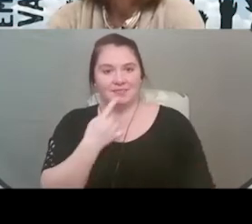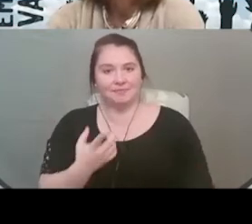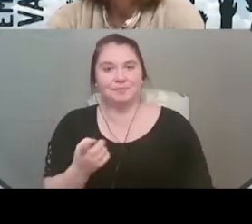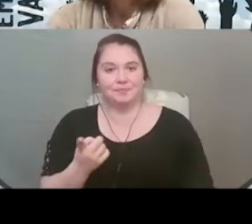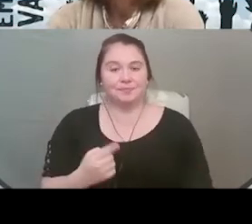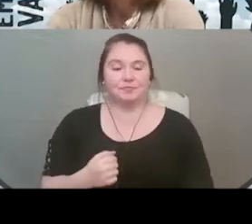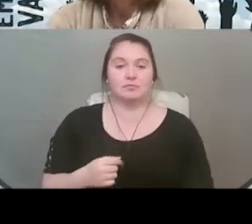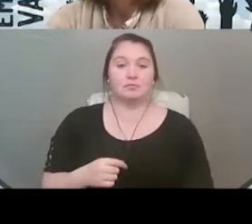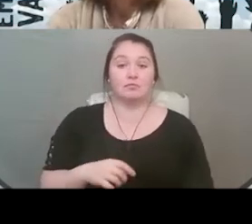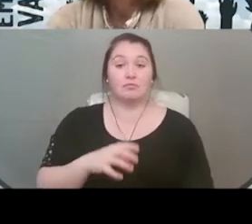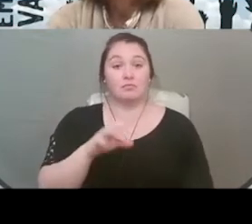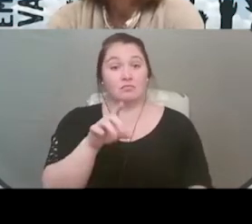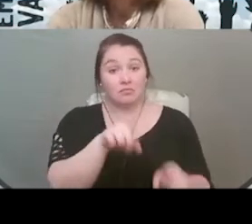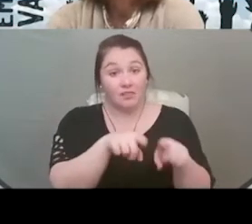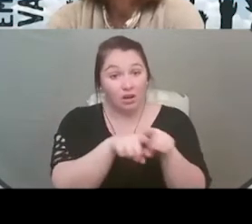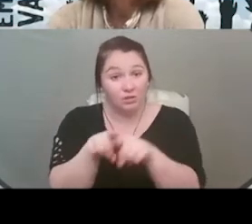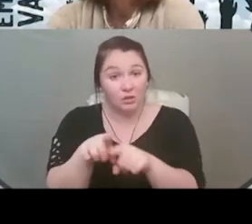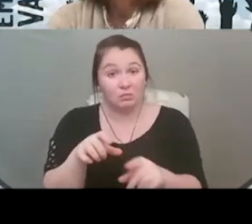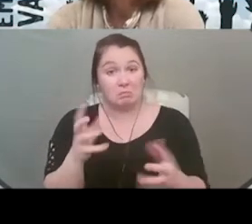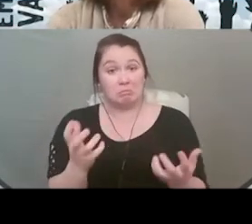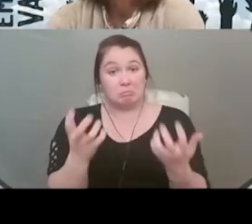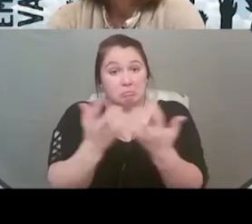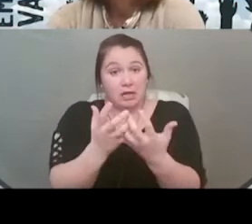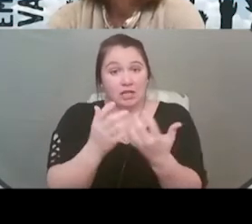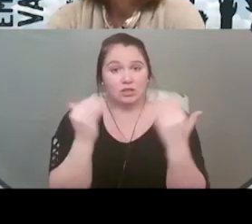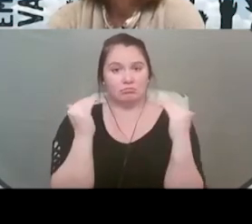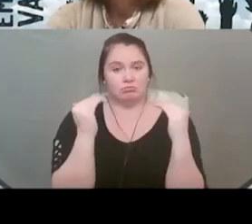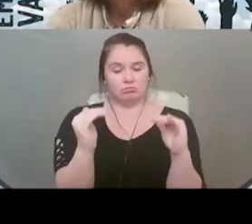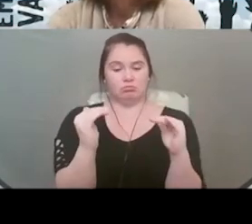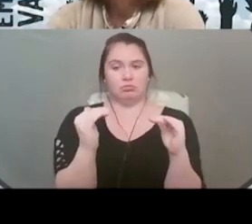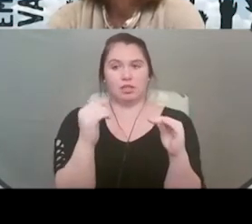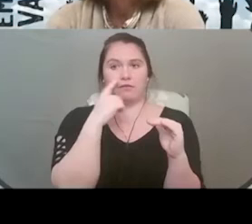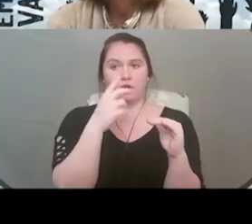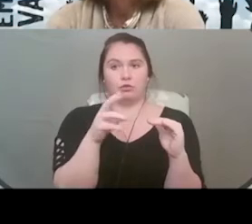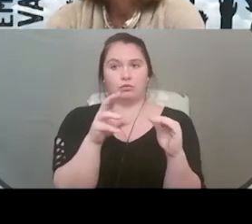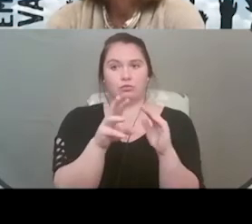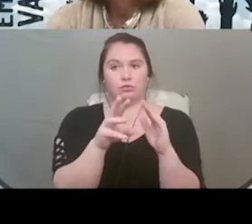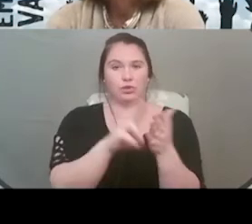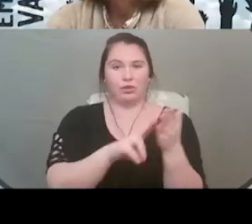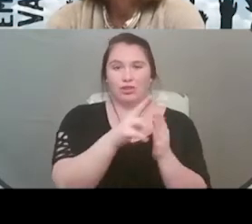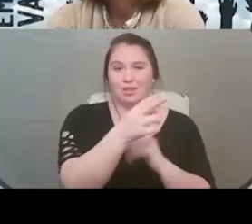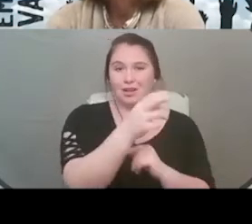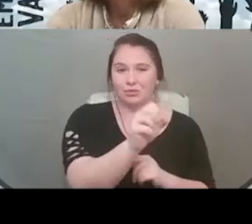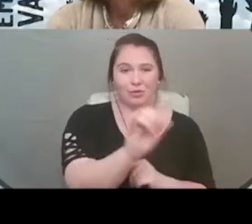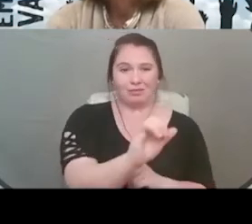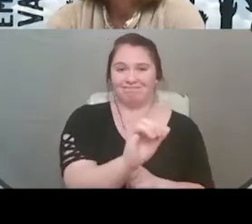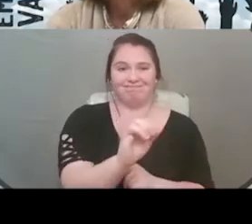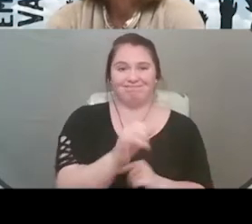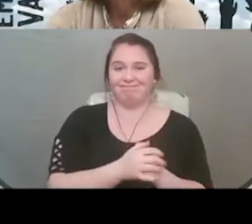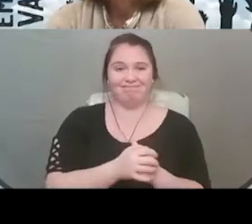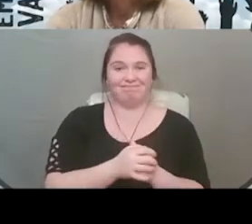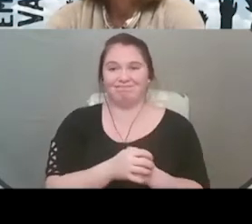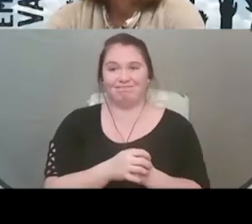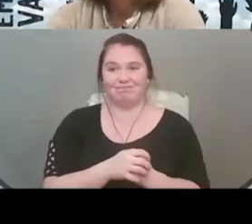doesn't match the level of University High School either. Right.